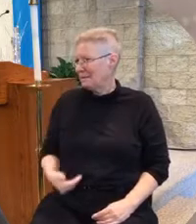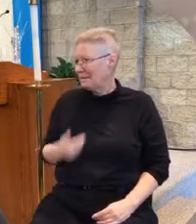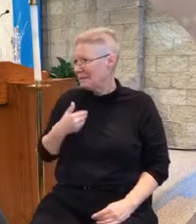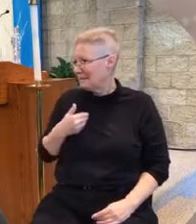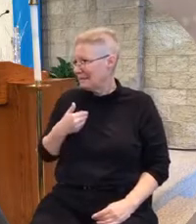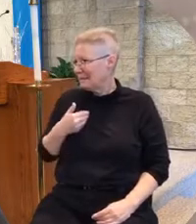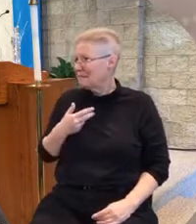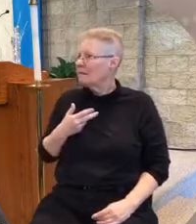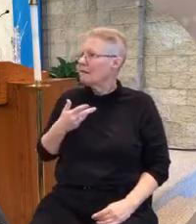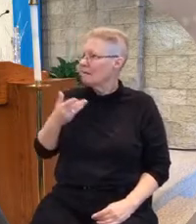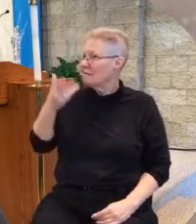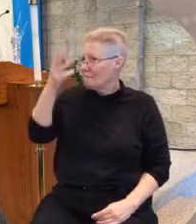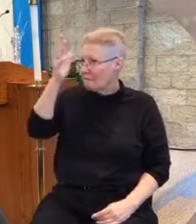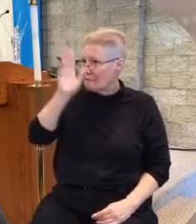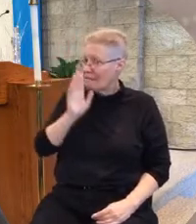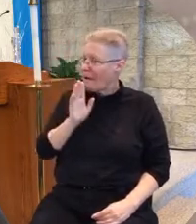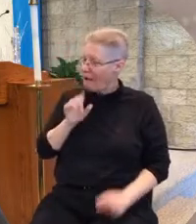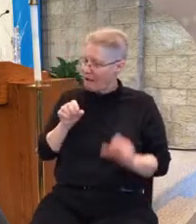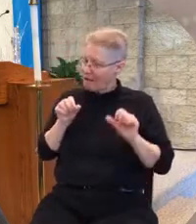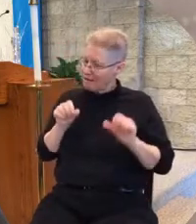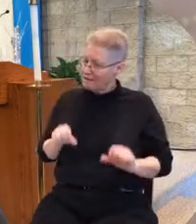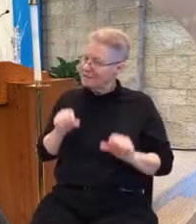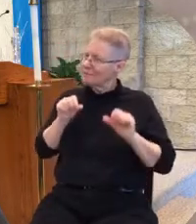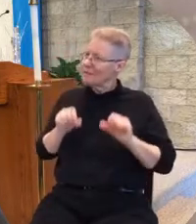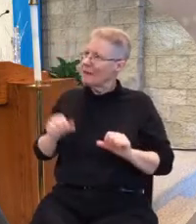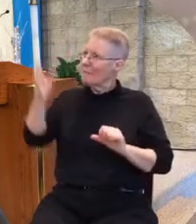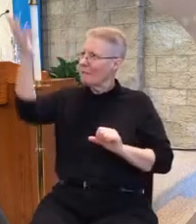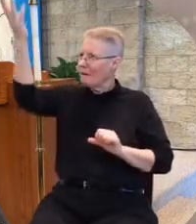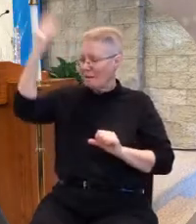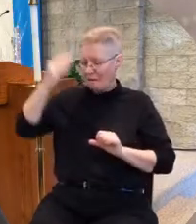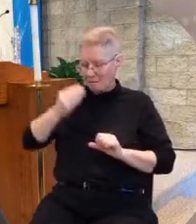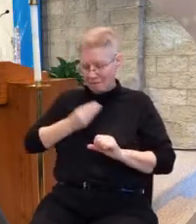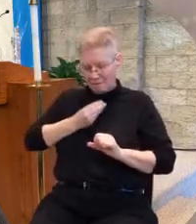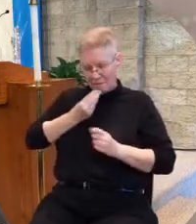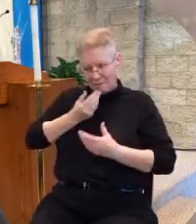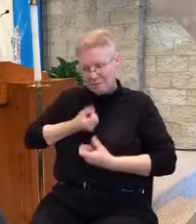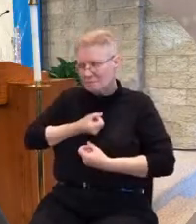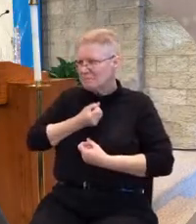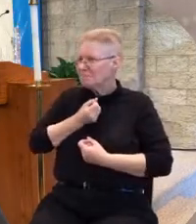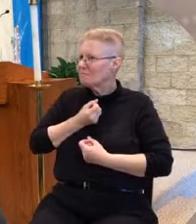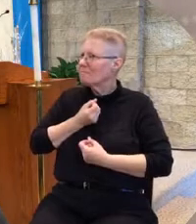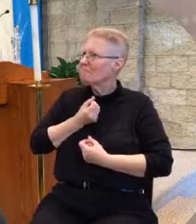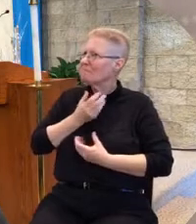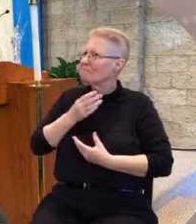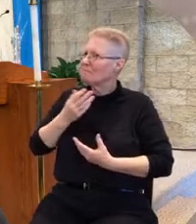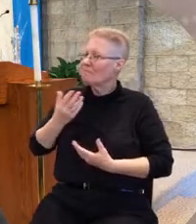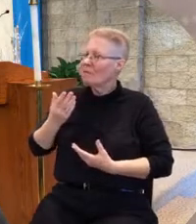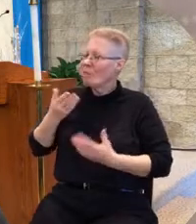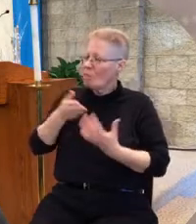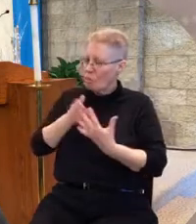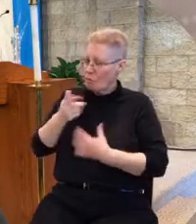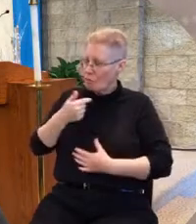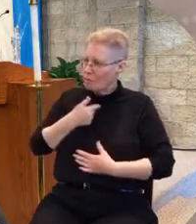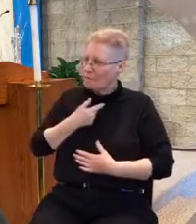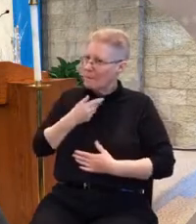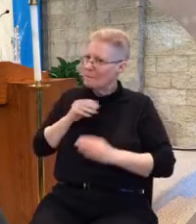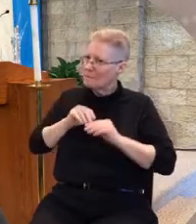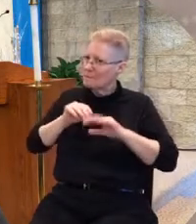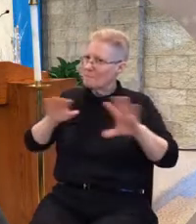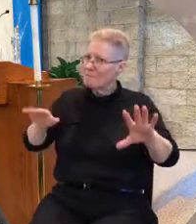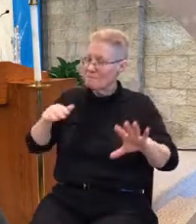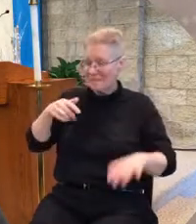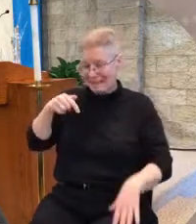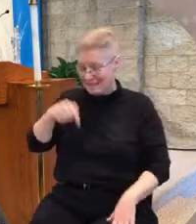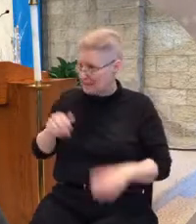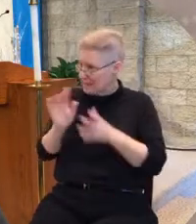that God has been able to glorify itself through as a peace that passeth understanding. I was given this message to give to